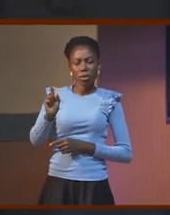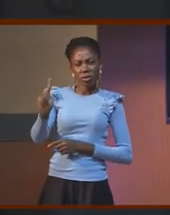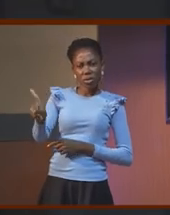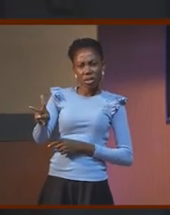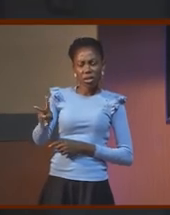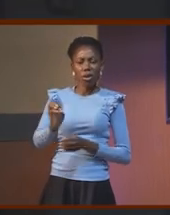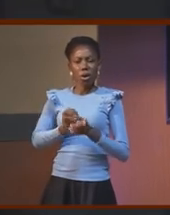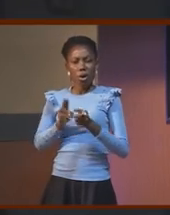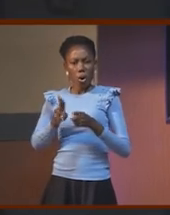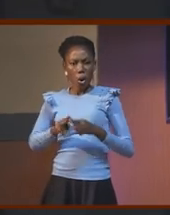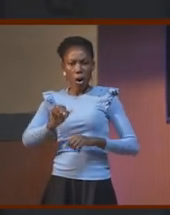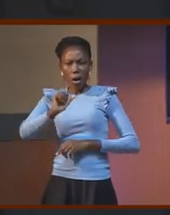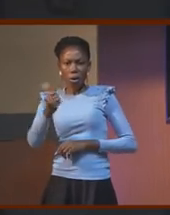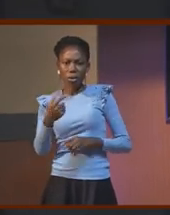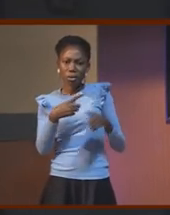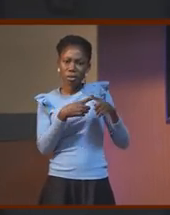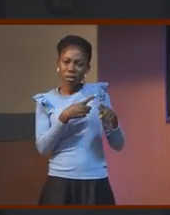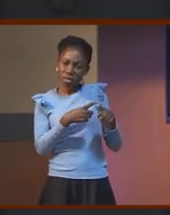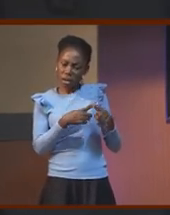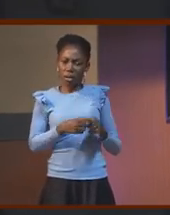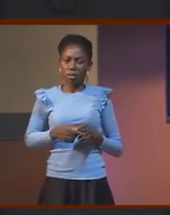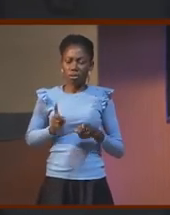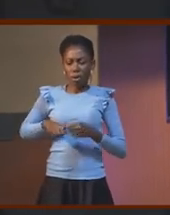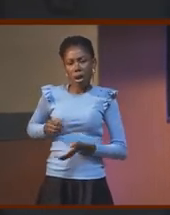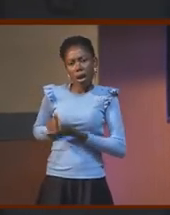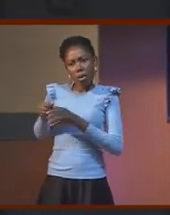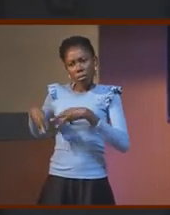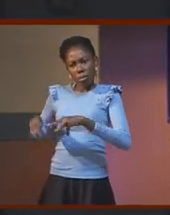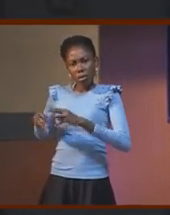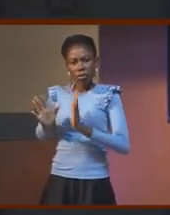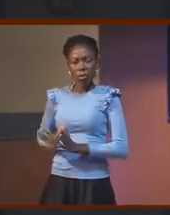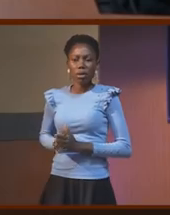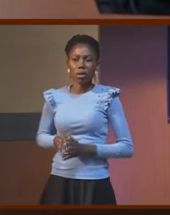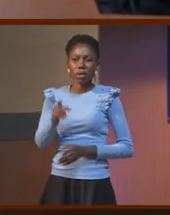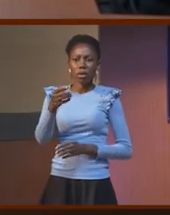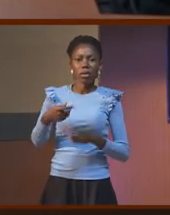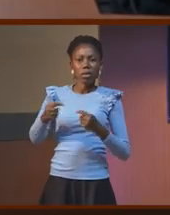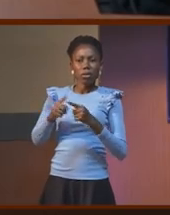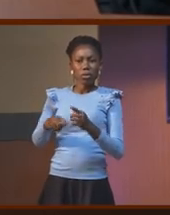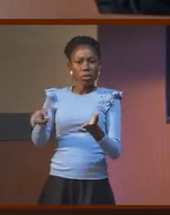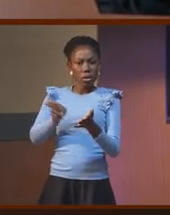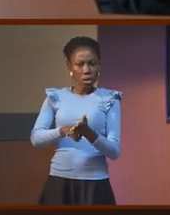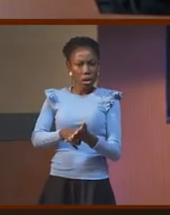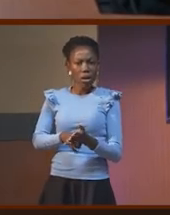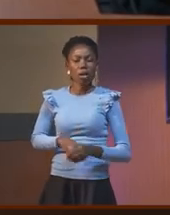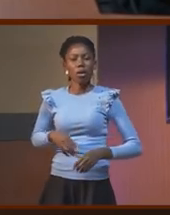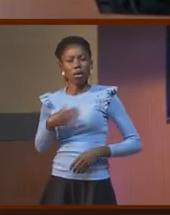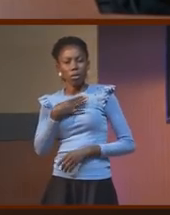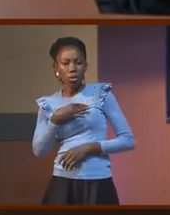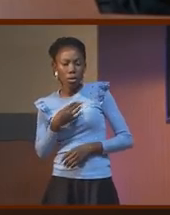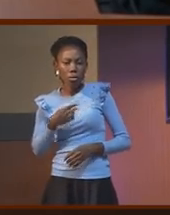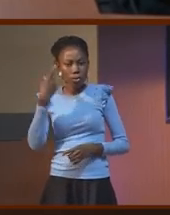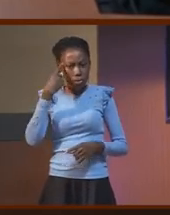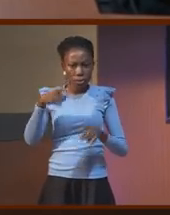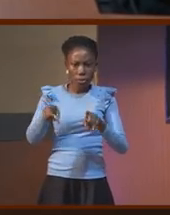TV, Linda Ikeji, to market the film, even we sign an agreement that's supposed to be exclusive